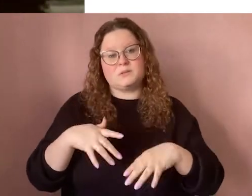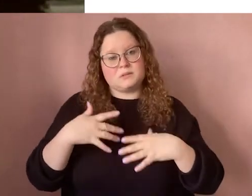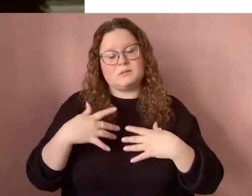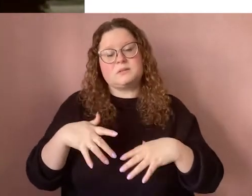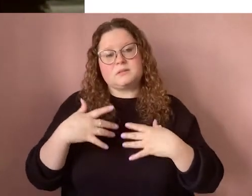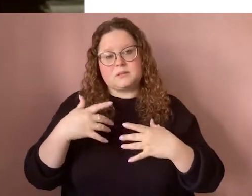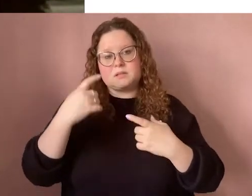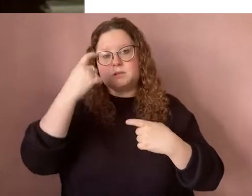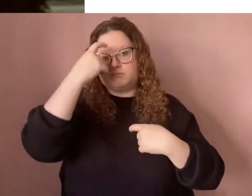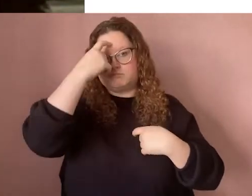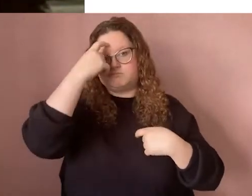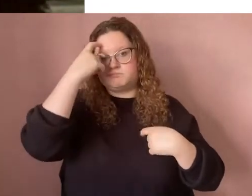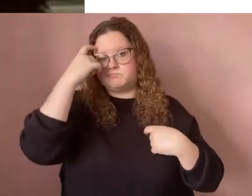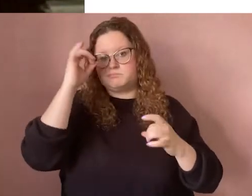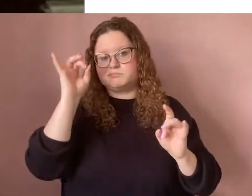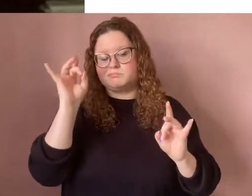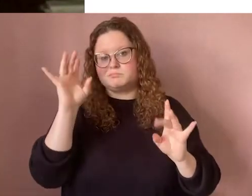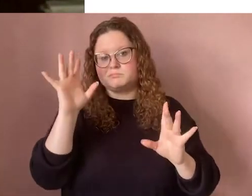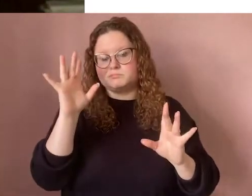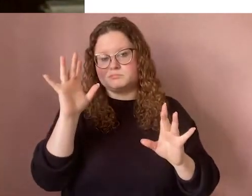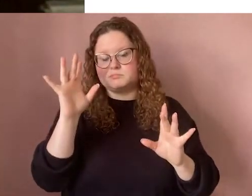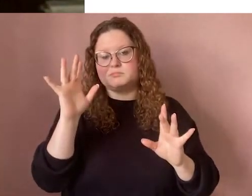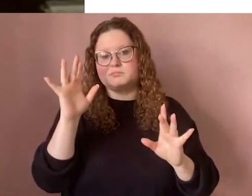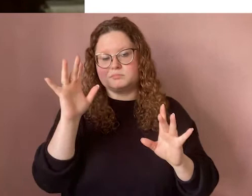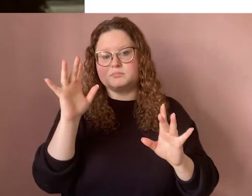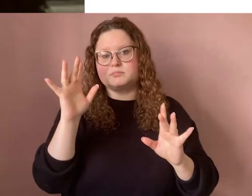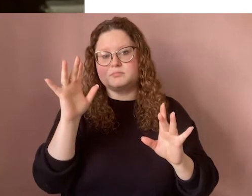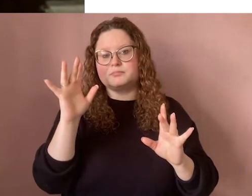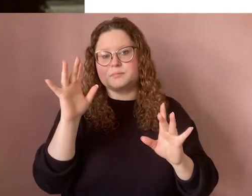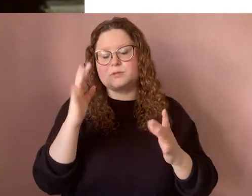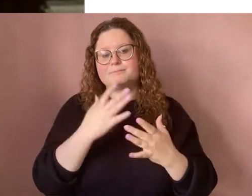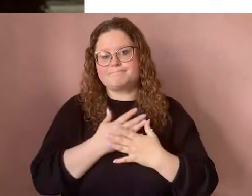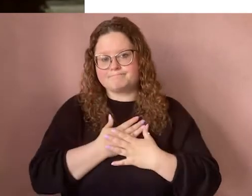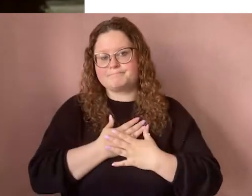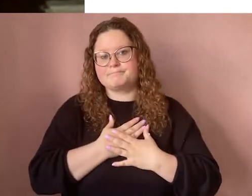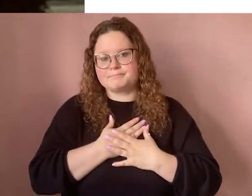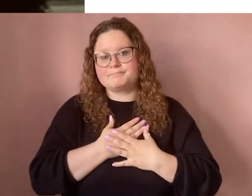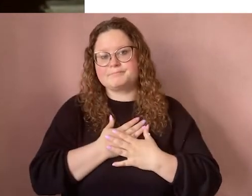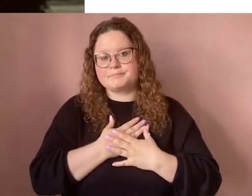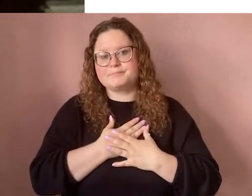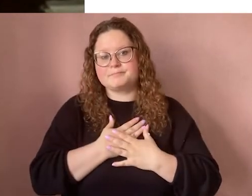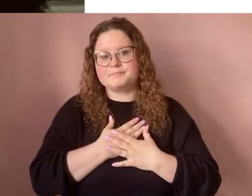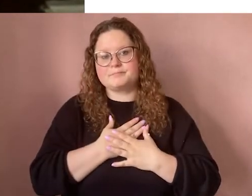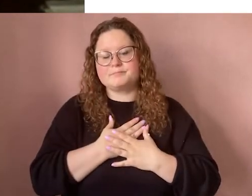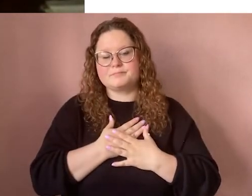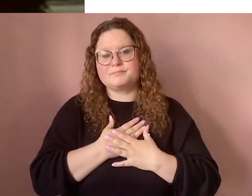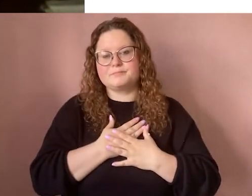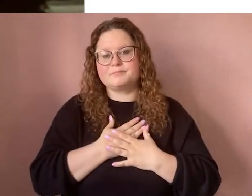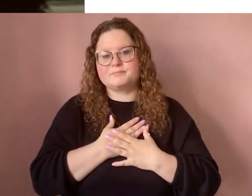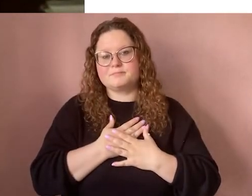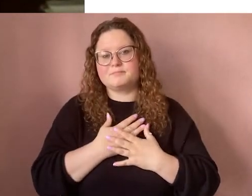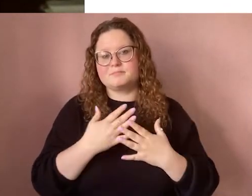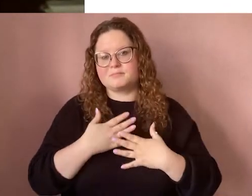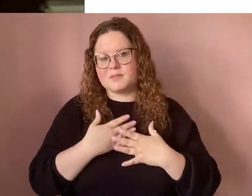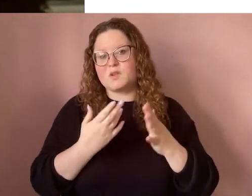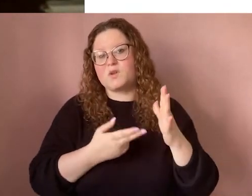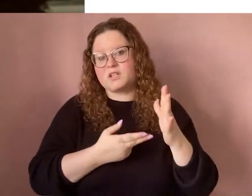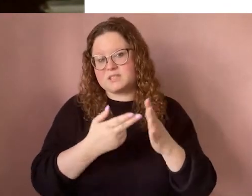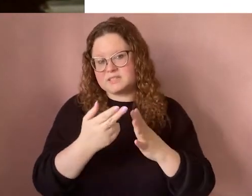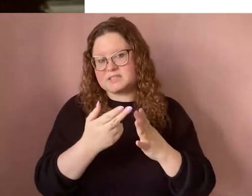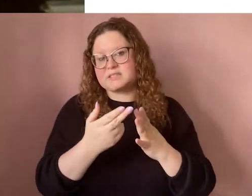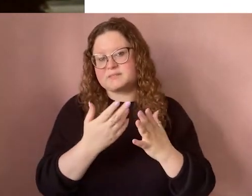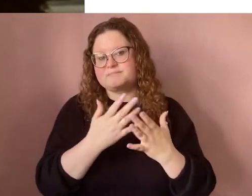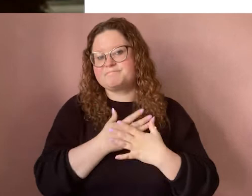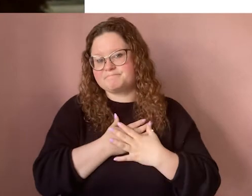trauma, and our heart goes out to you. And I know those are words, but they're meant and they're genuine,